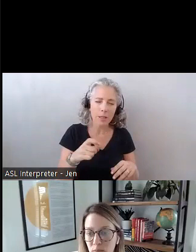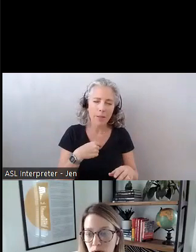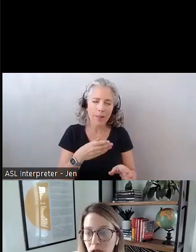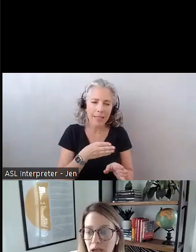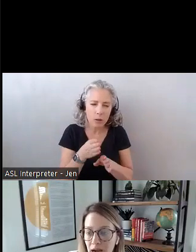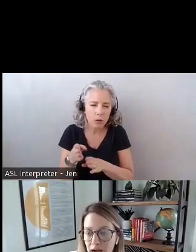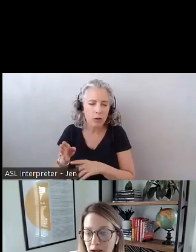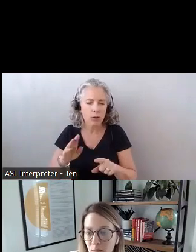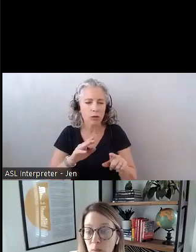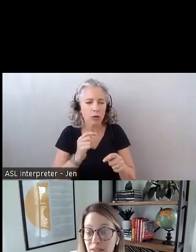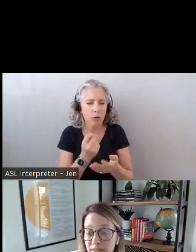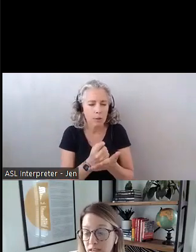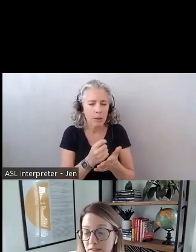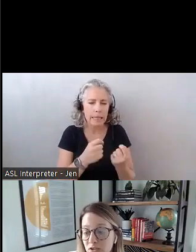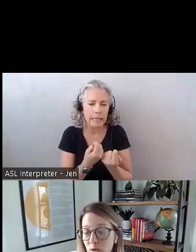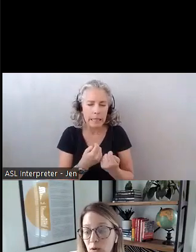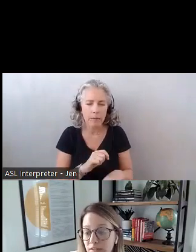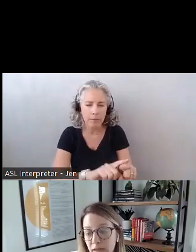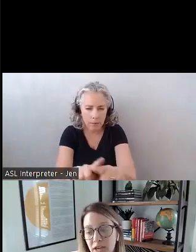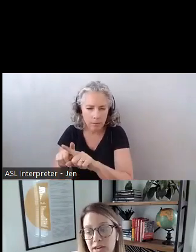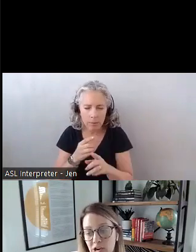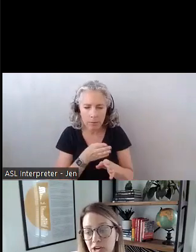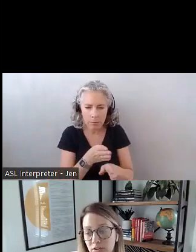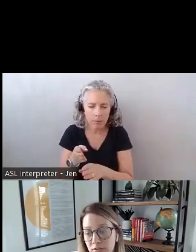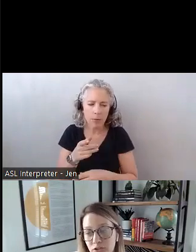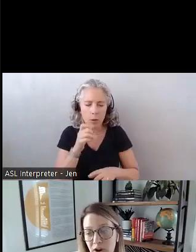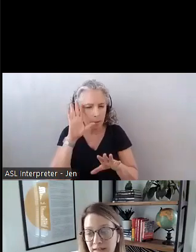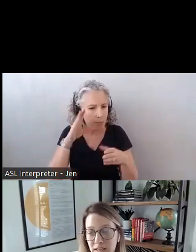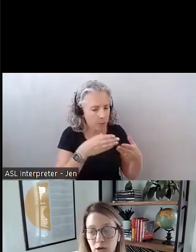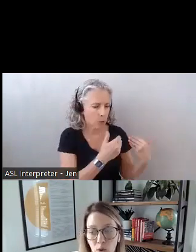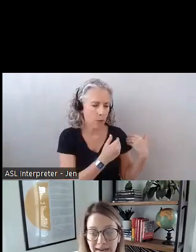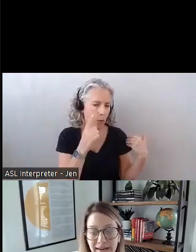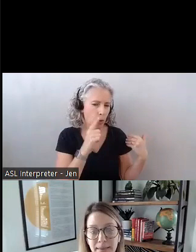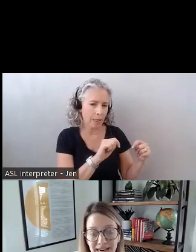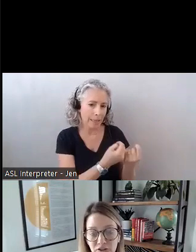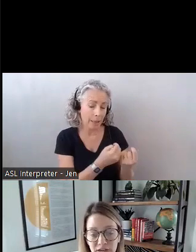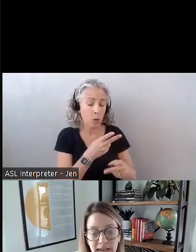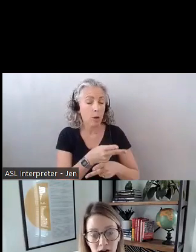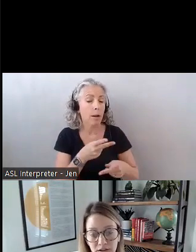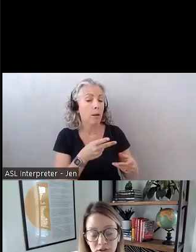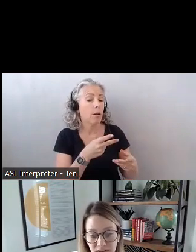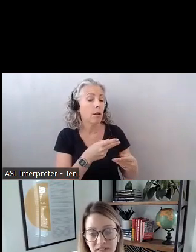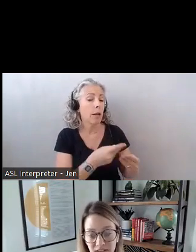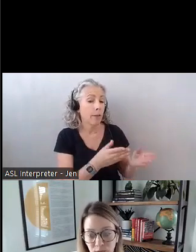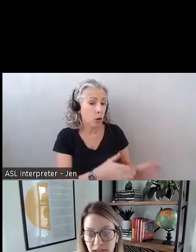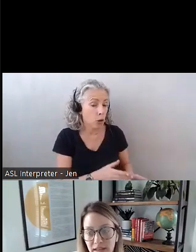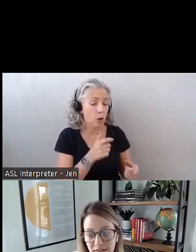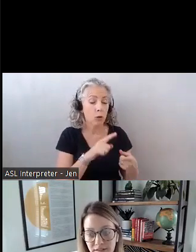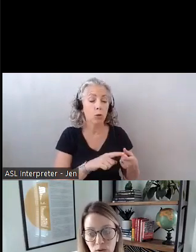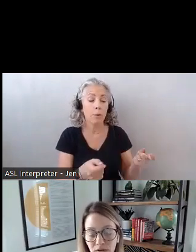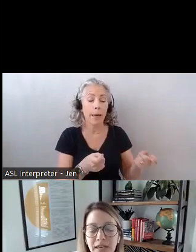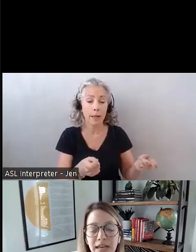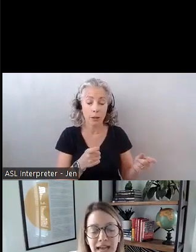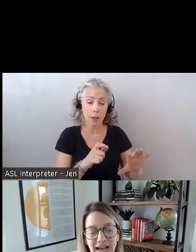really responsible with the individual or the family or caregiver for directing and coordinating and managing care and services for